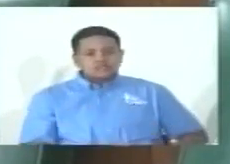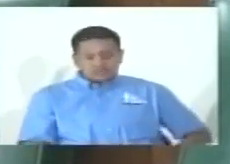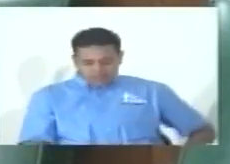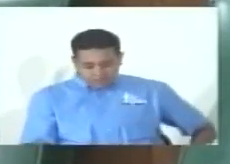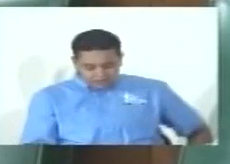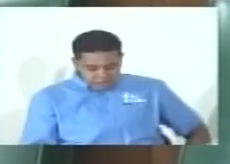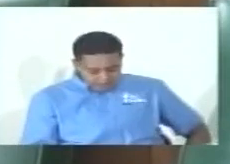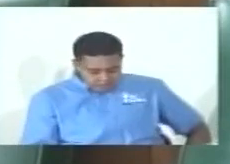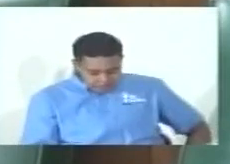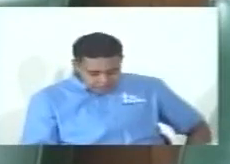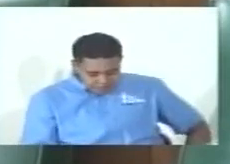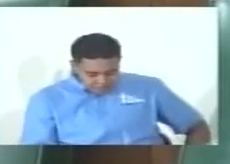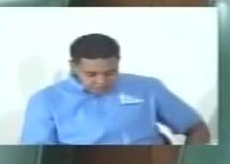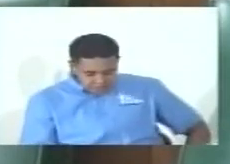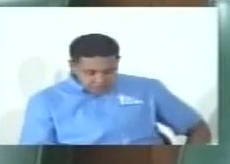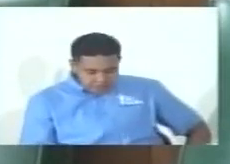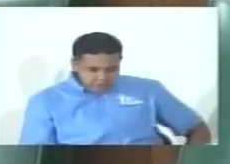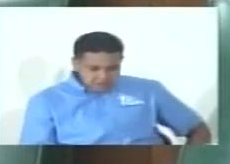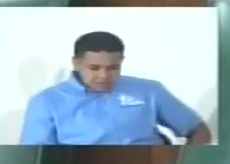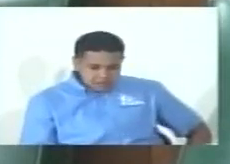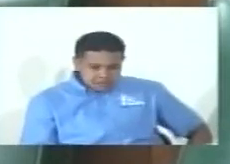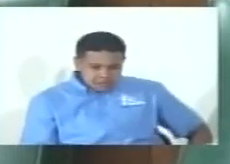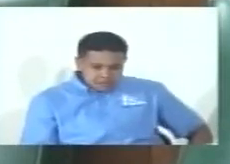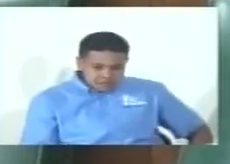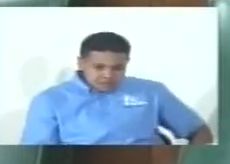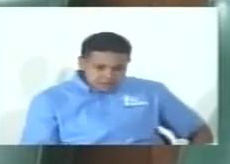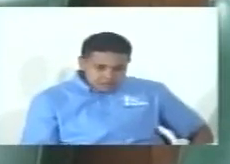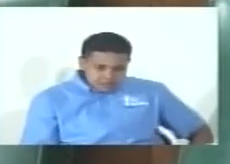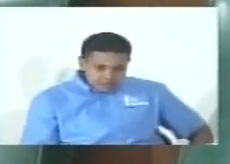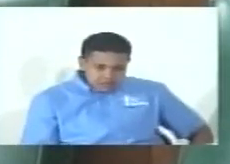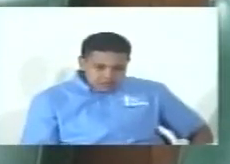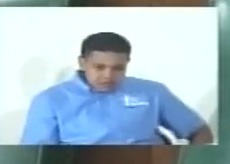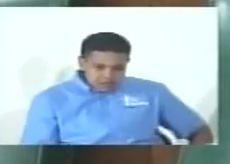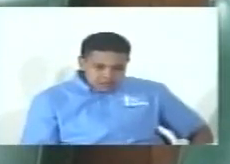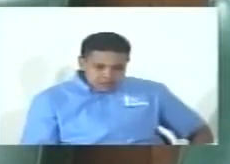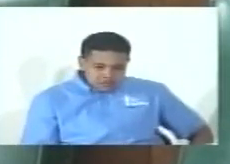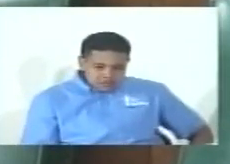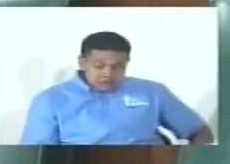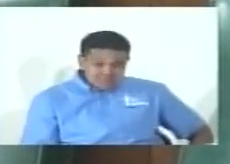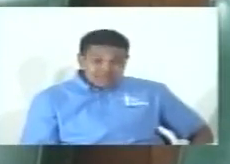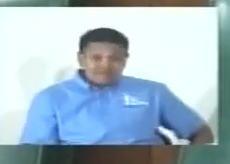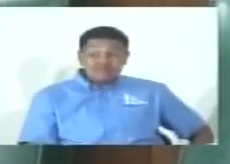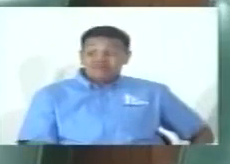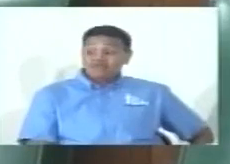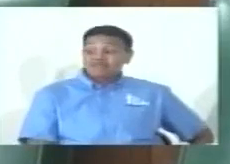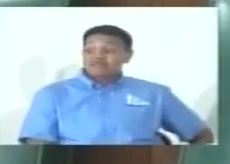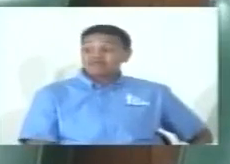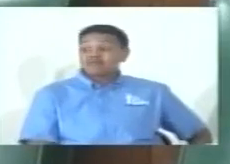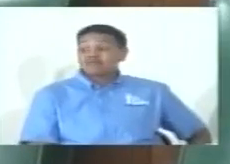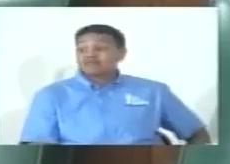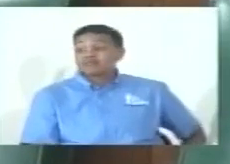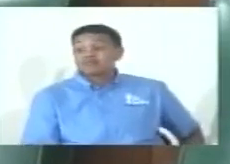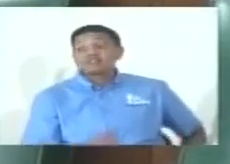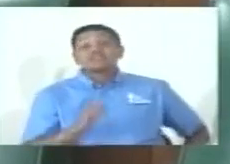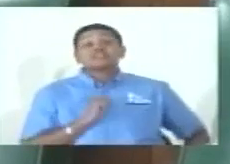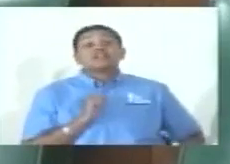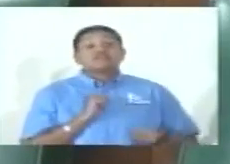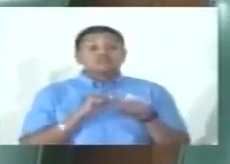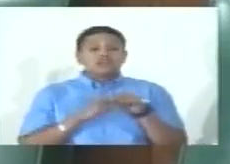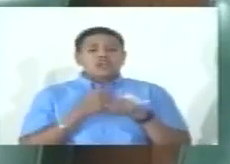She has been, from I started to show some political